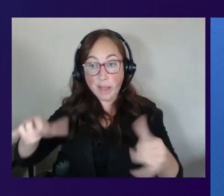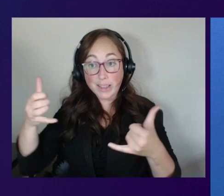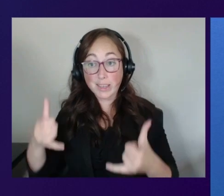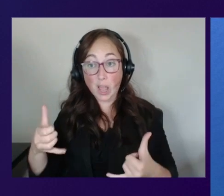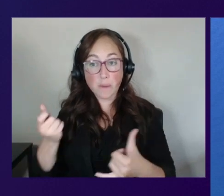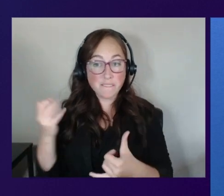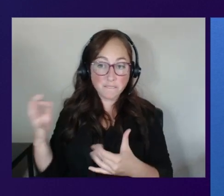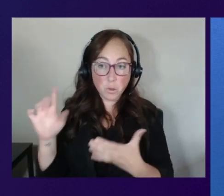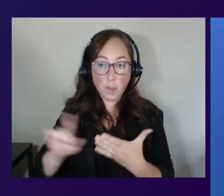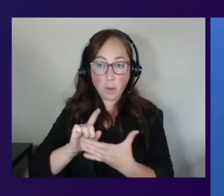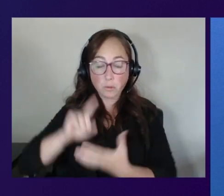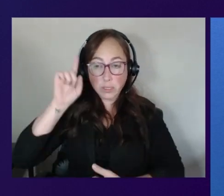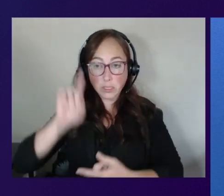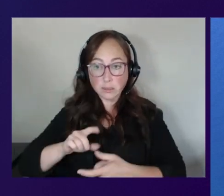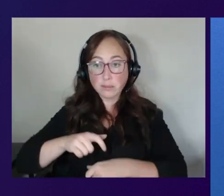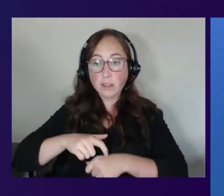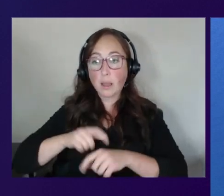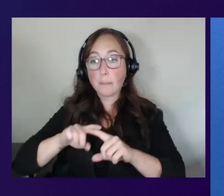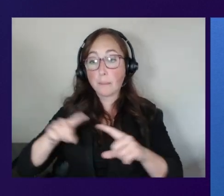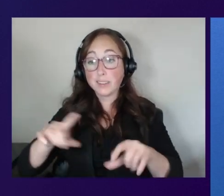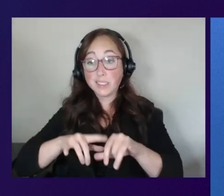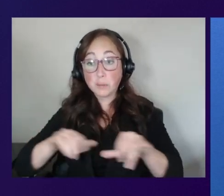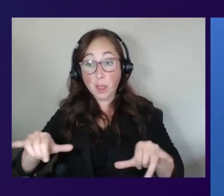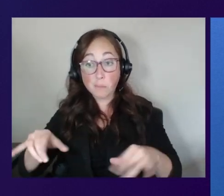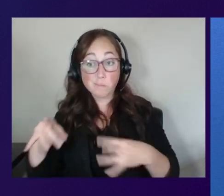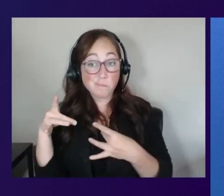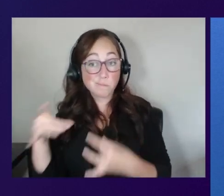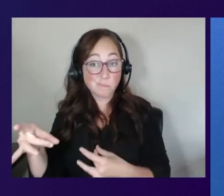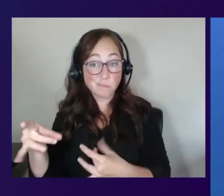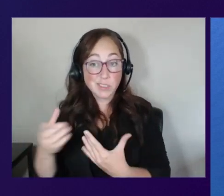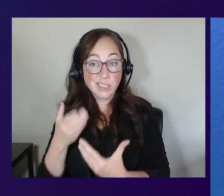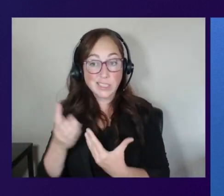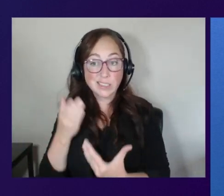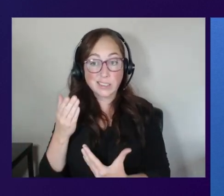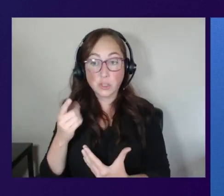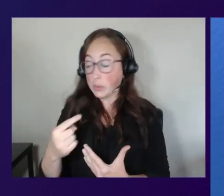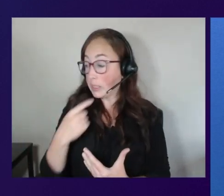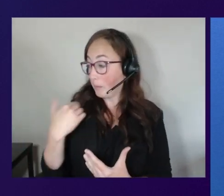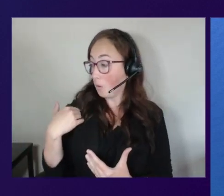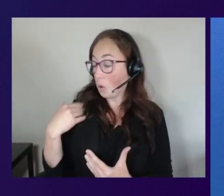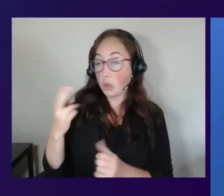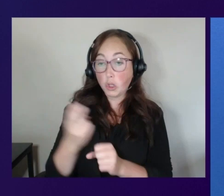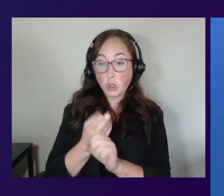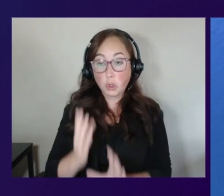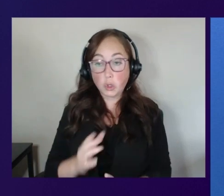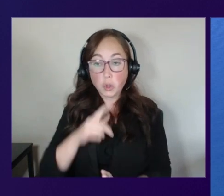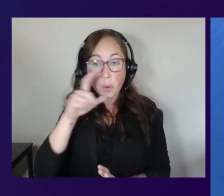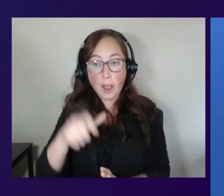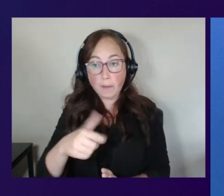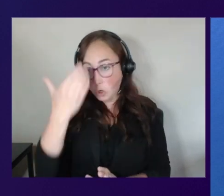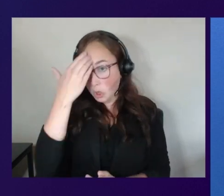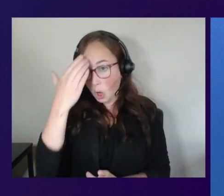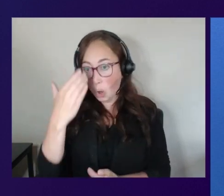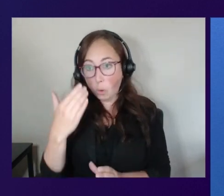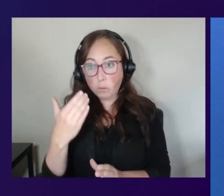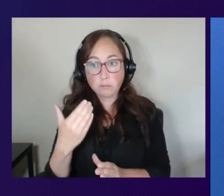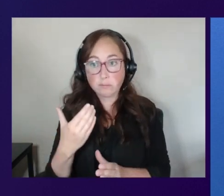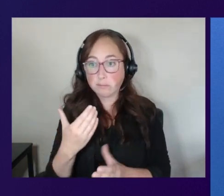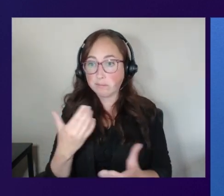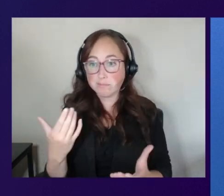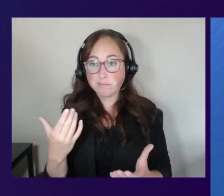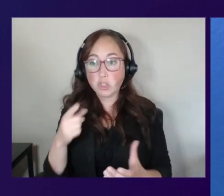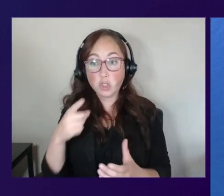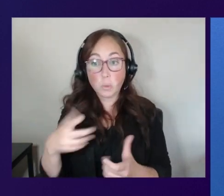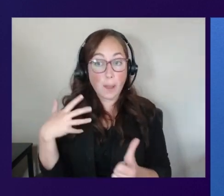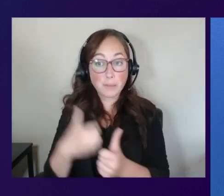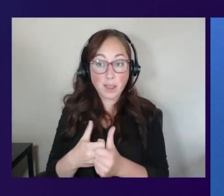now. But at the same time, they're doing it seamlessly, like you said before. Yeah. The users don't have to know that it's happening under the covers. You're updating that golden image. They log